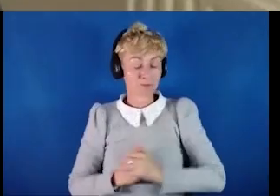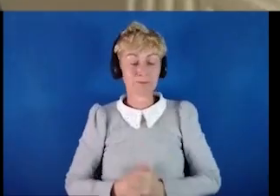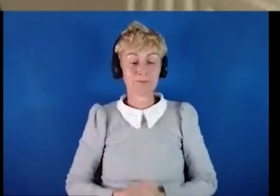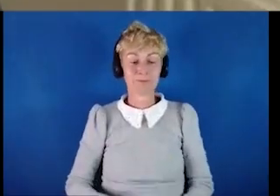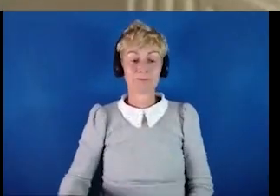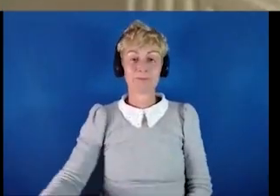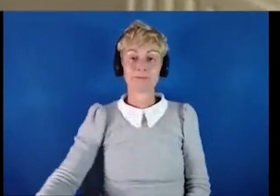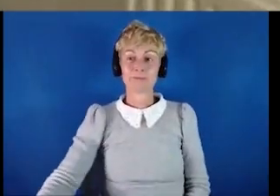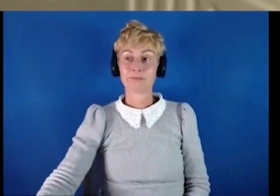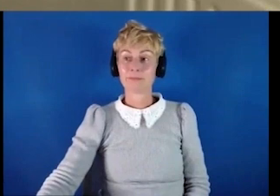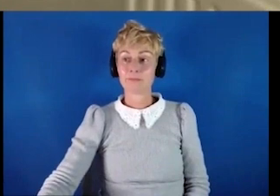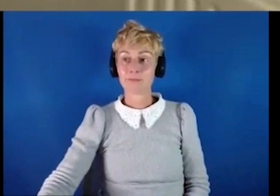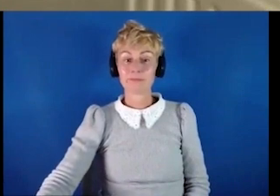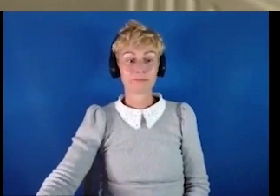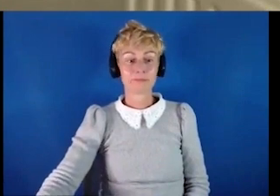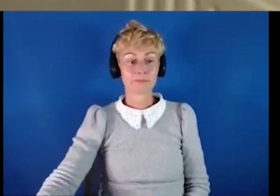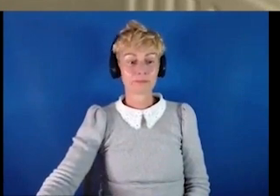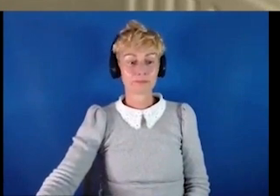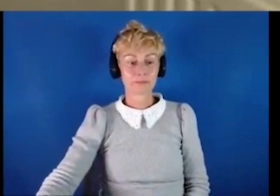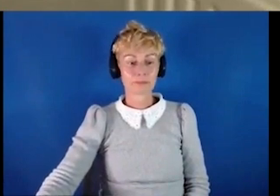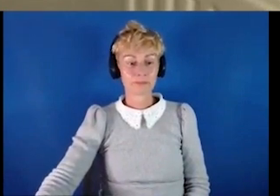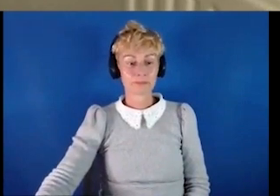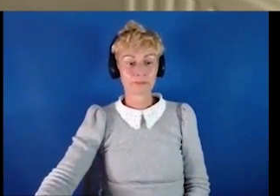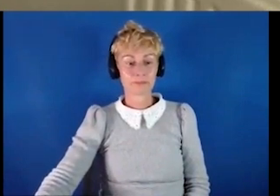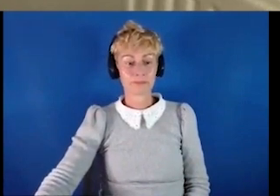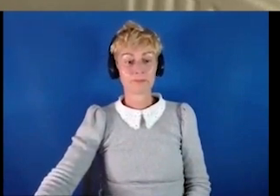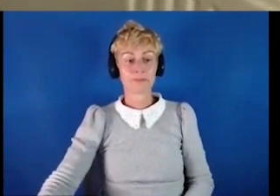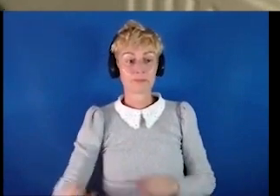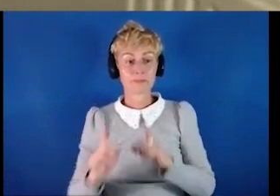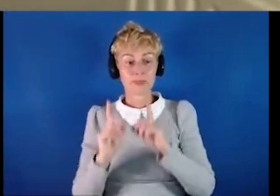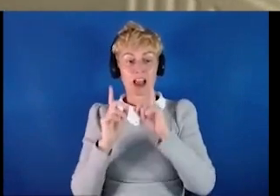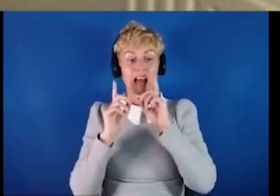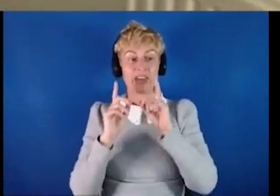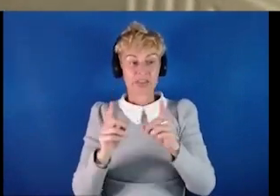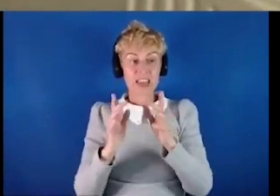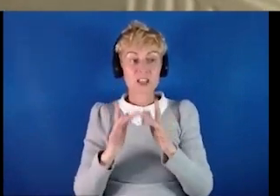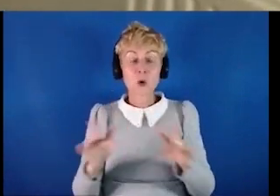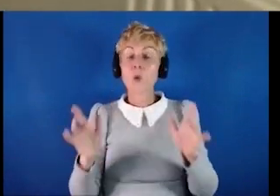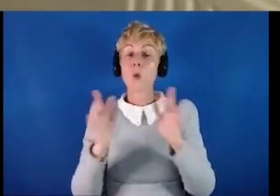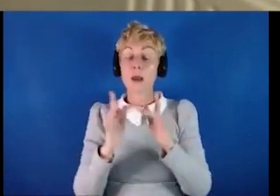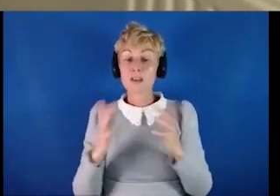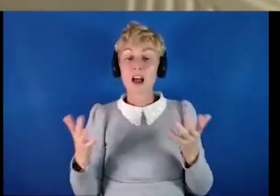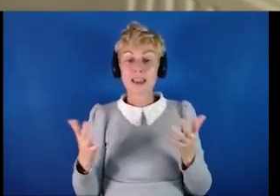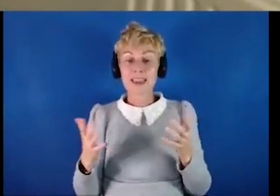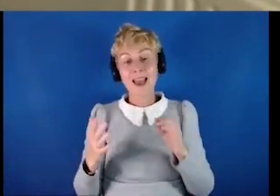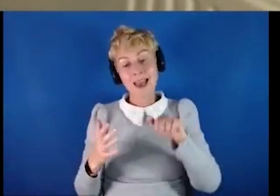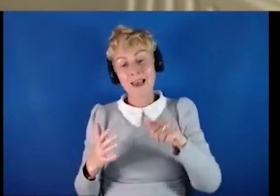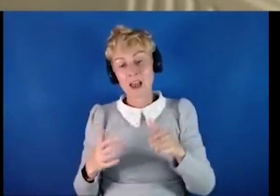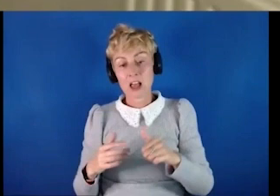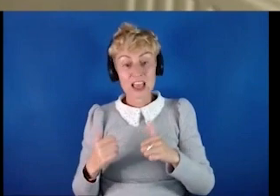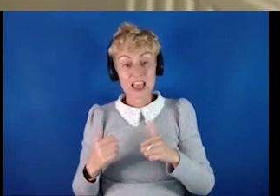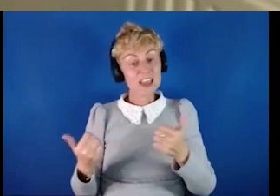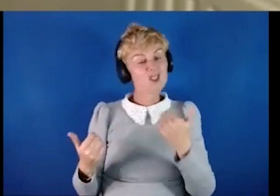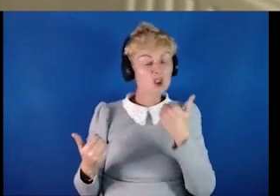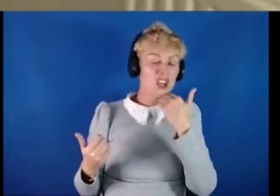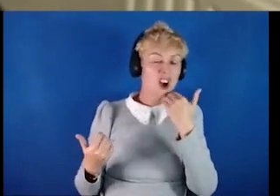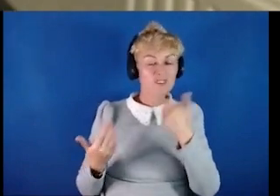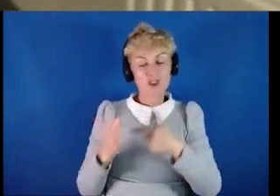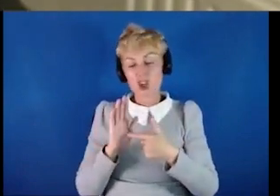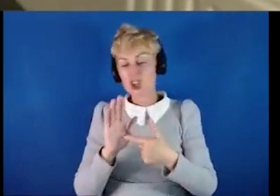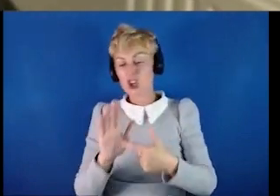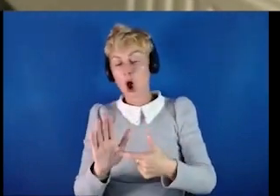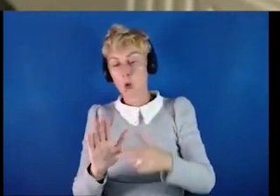Yeah, I think I want to make it very clear. This is the website at a stage where we thought it's good enough to show to people and they won't hate